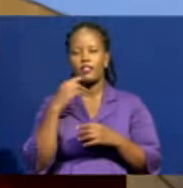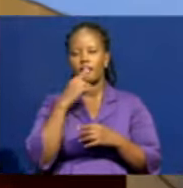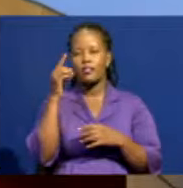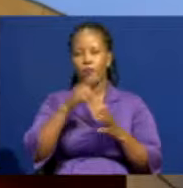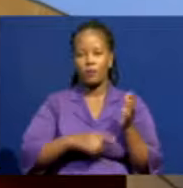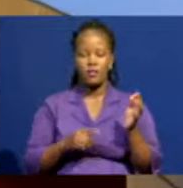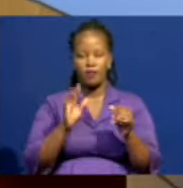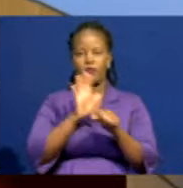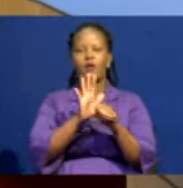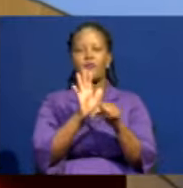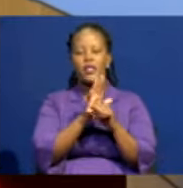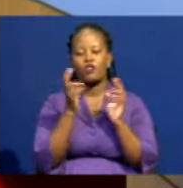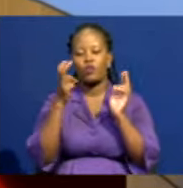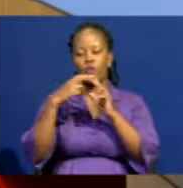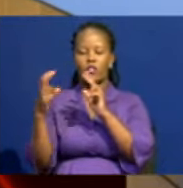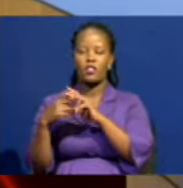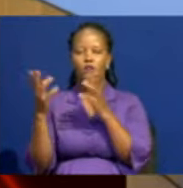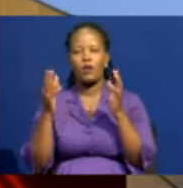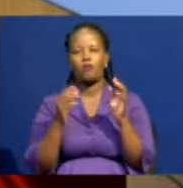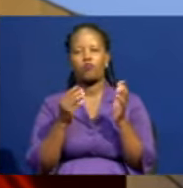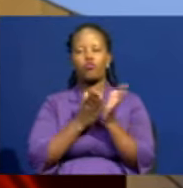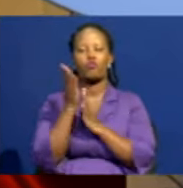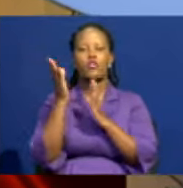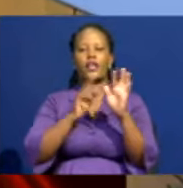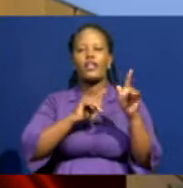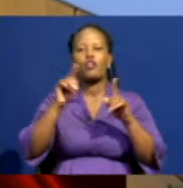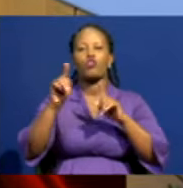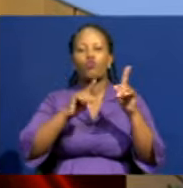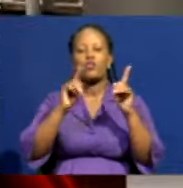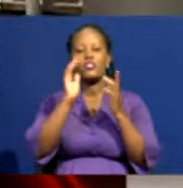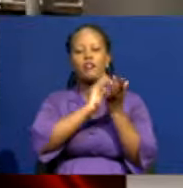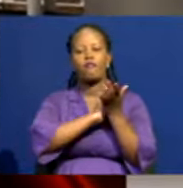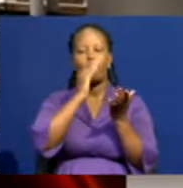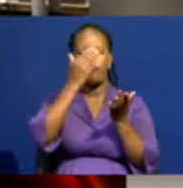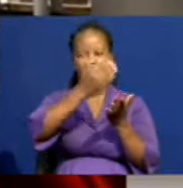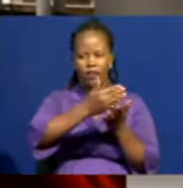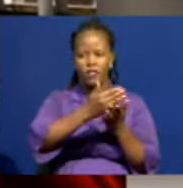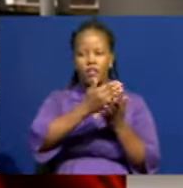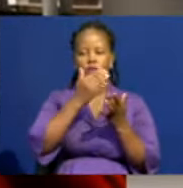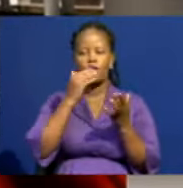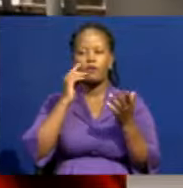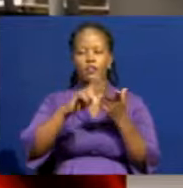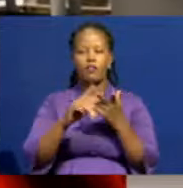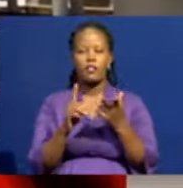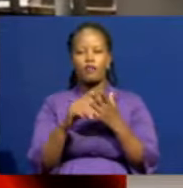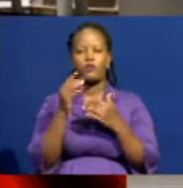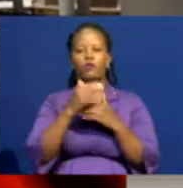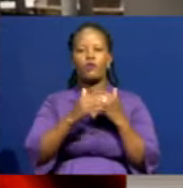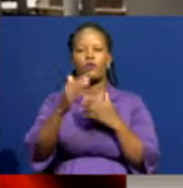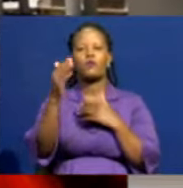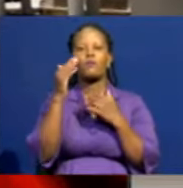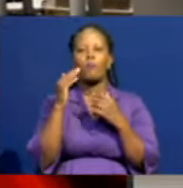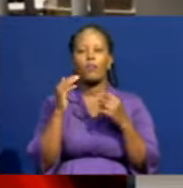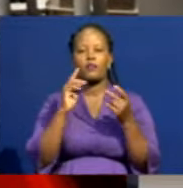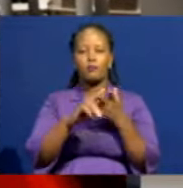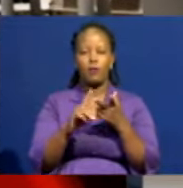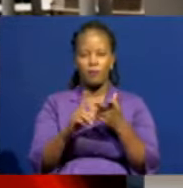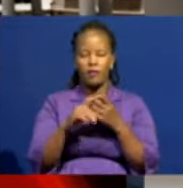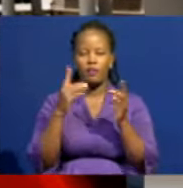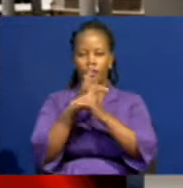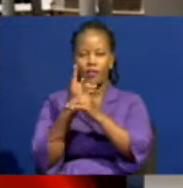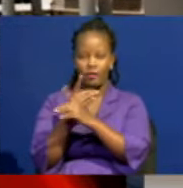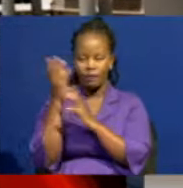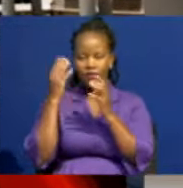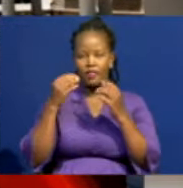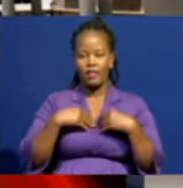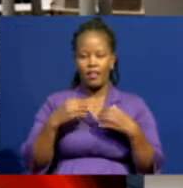private consultants were contracted by the tourism fund to come up with actual designs and drawings of the college and to supervise